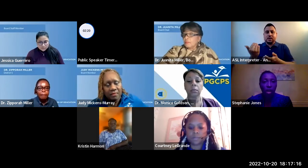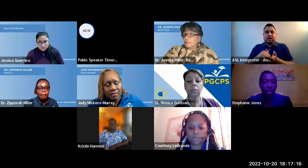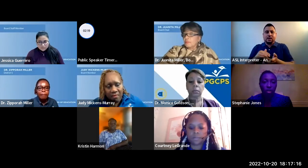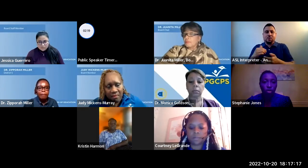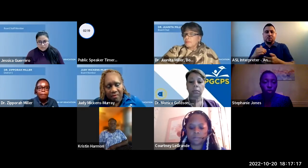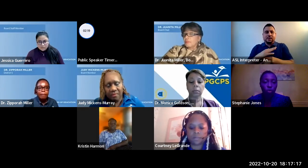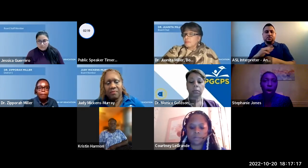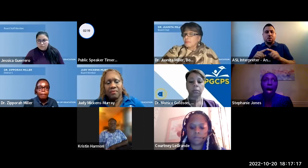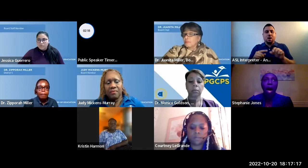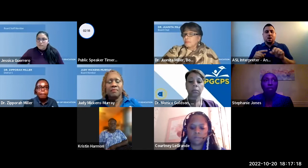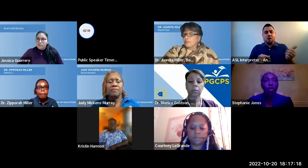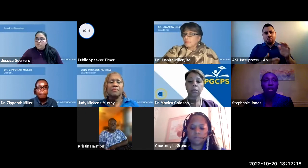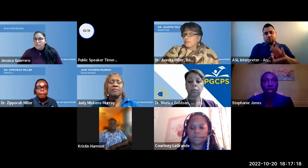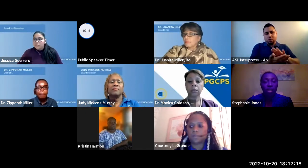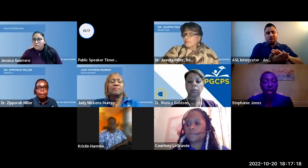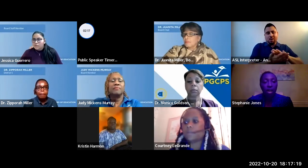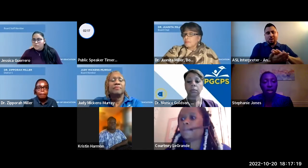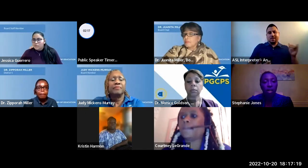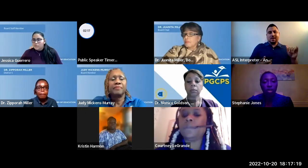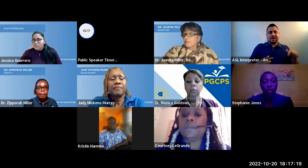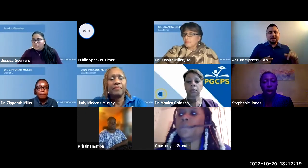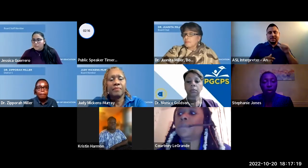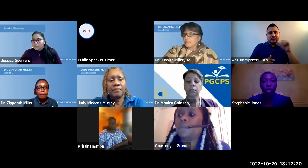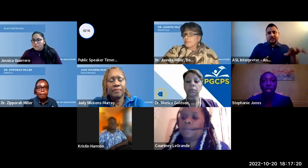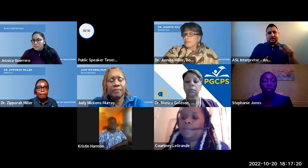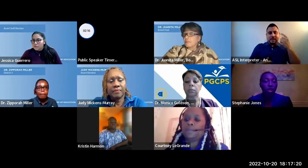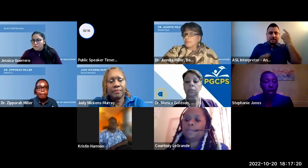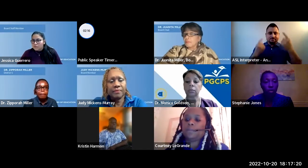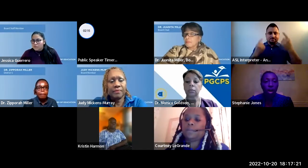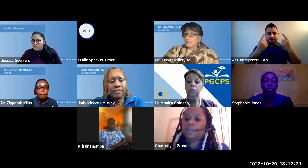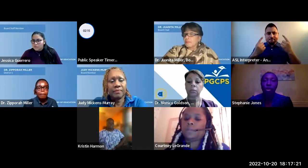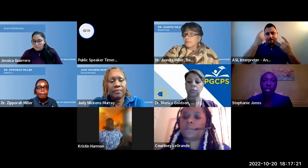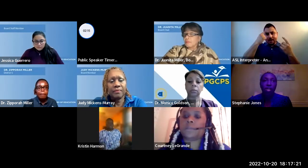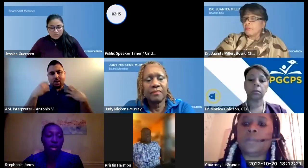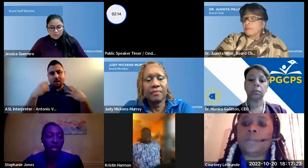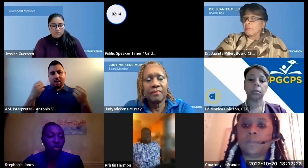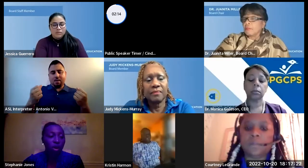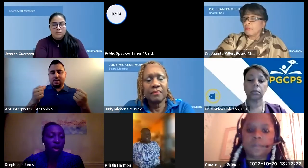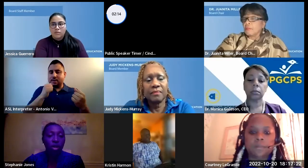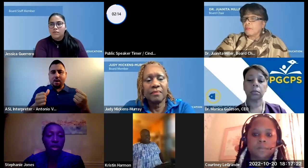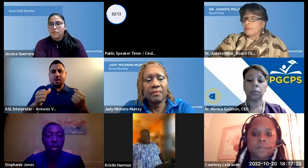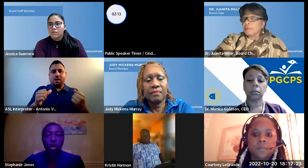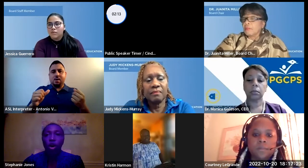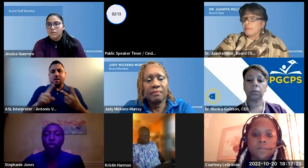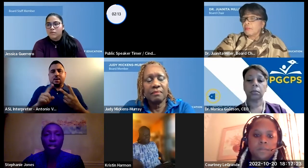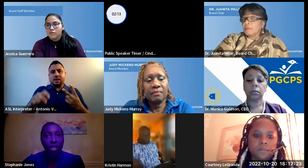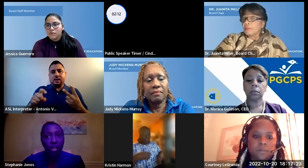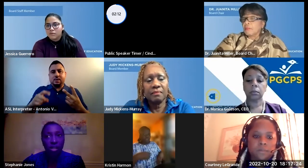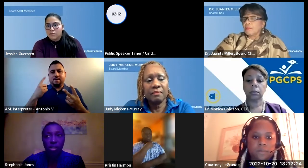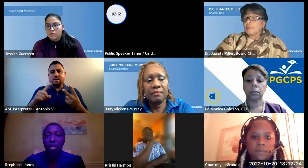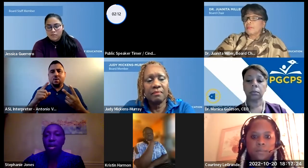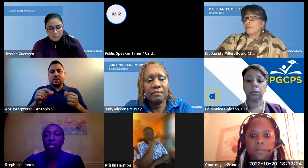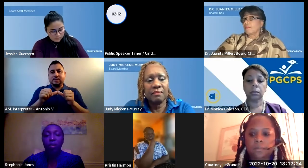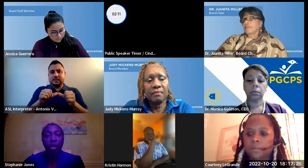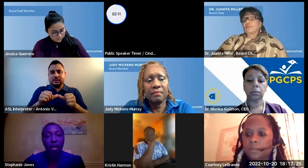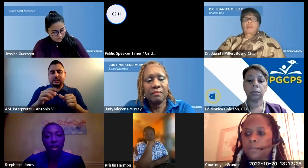send them to yet another school. I feel that this is not taking into account their mental health. I feel it's not taking into account the need for